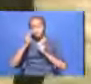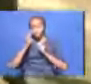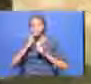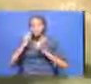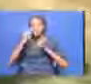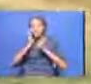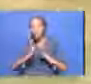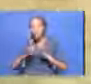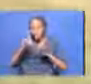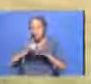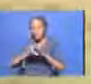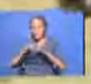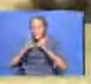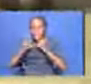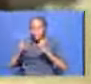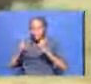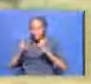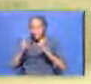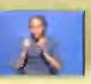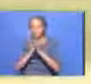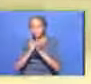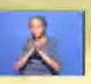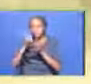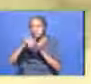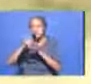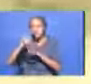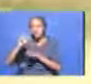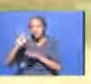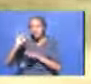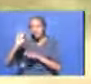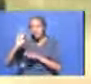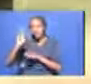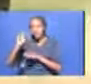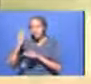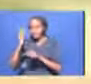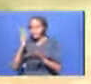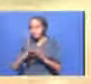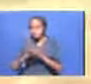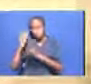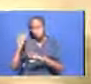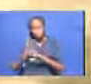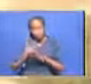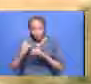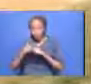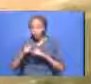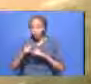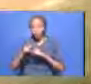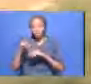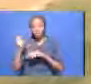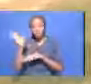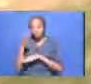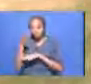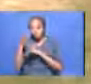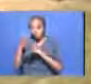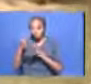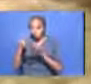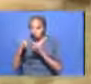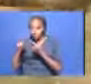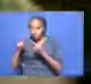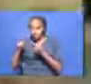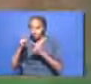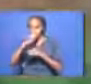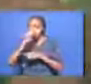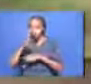the UN mission in Liberia. Tough but diplomatic, the Kenyan Defense Forces officer in 2004